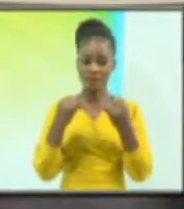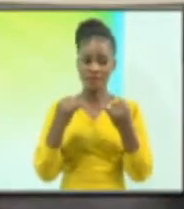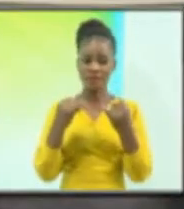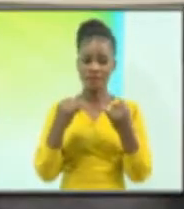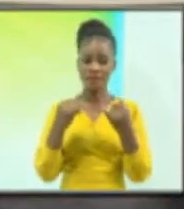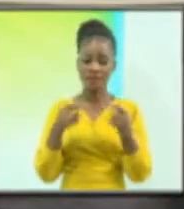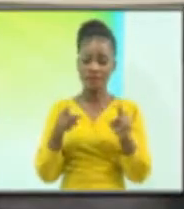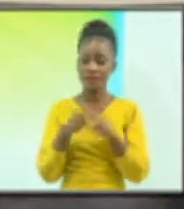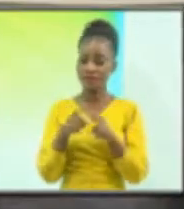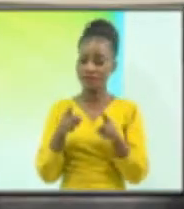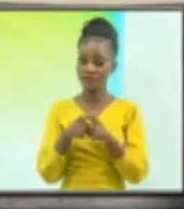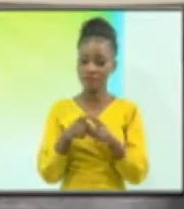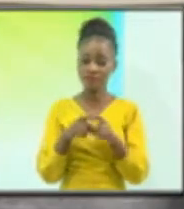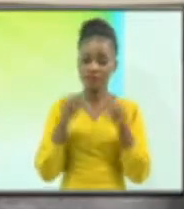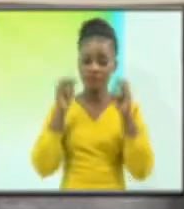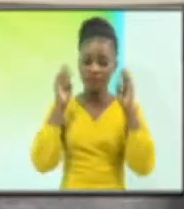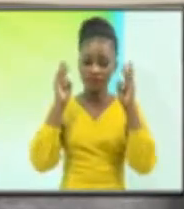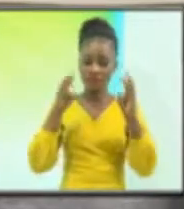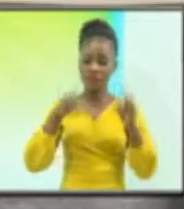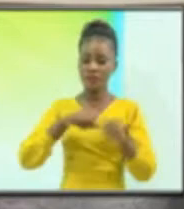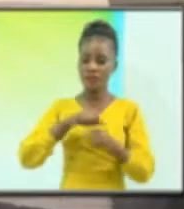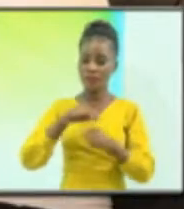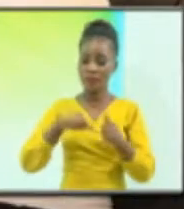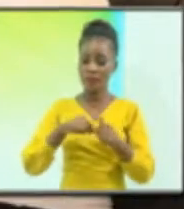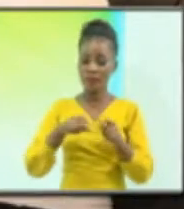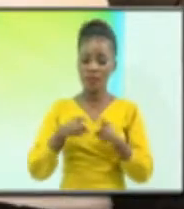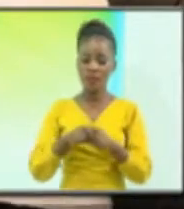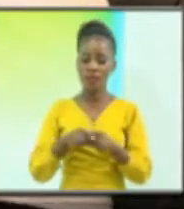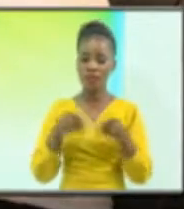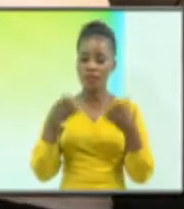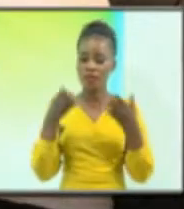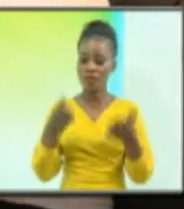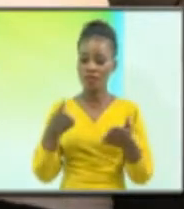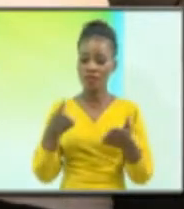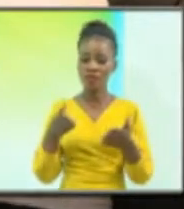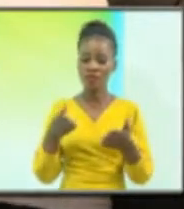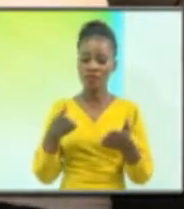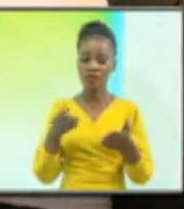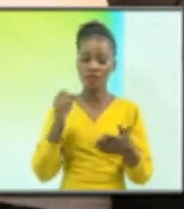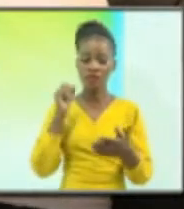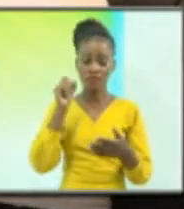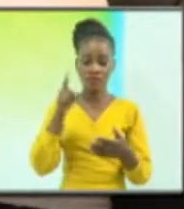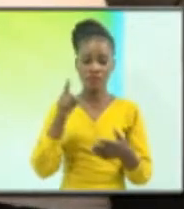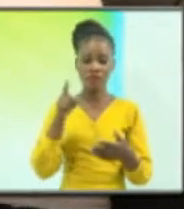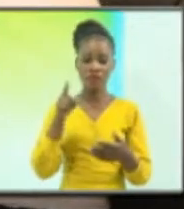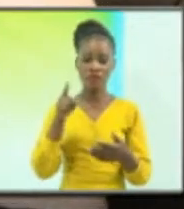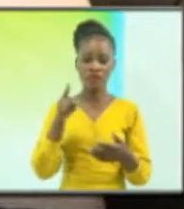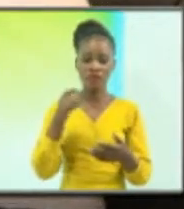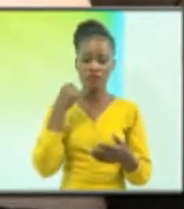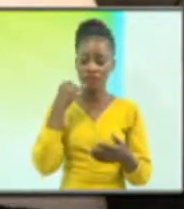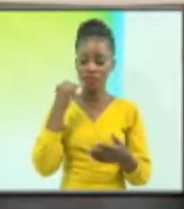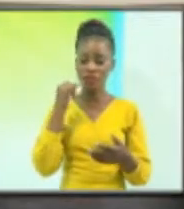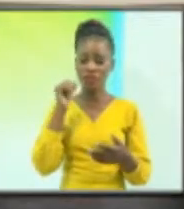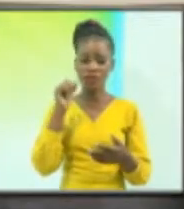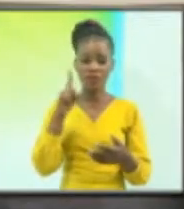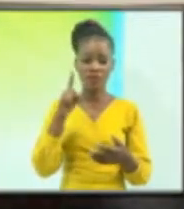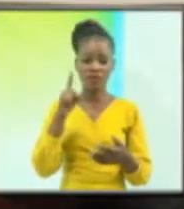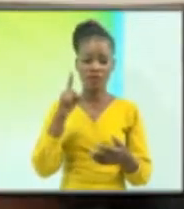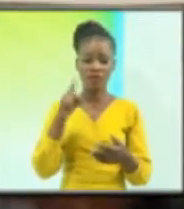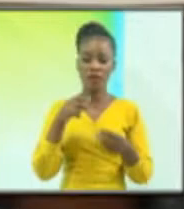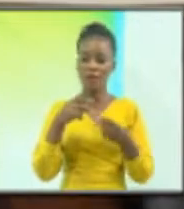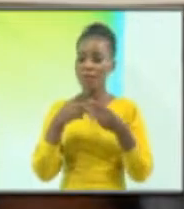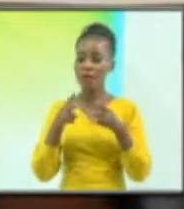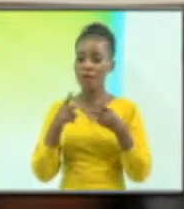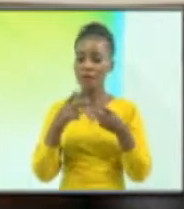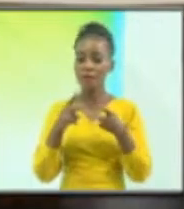that those people have some bit of money. These are extraordinary. Yes, compared to this one. Okay. Yeah. Then